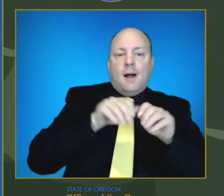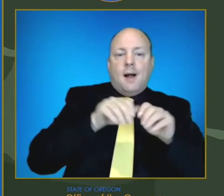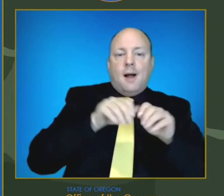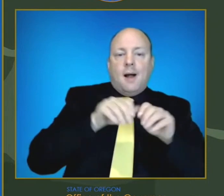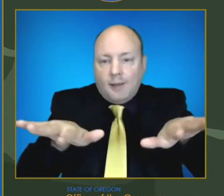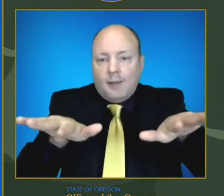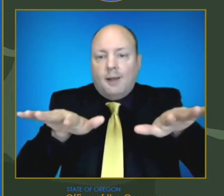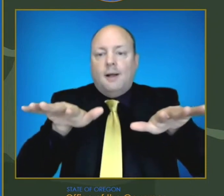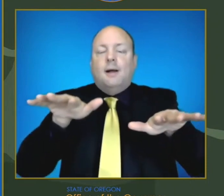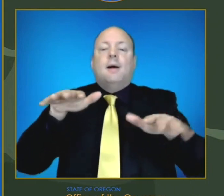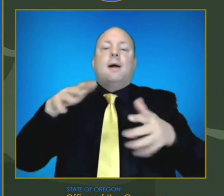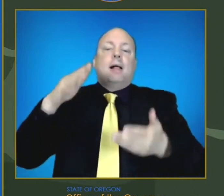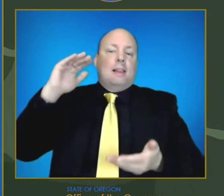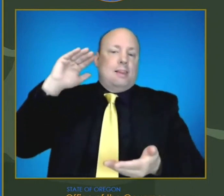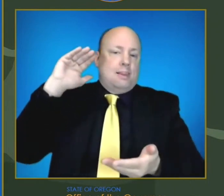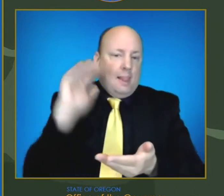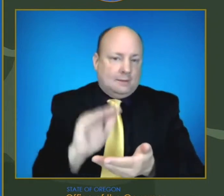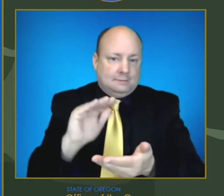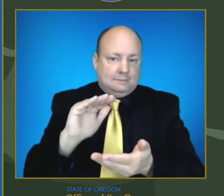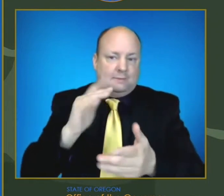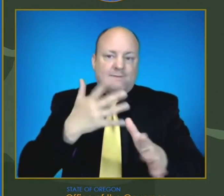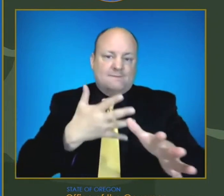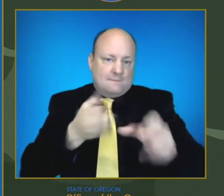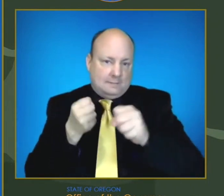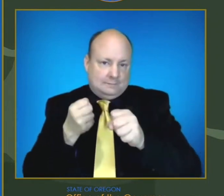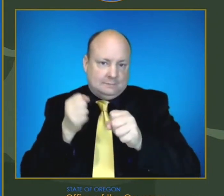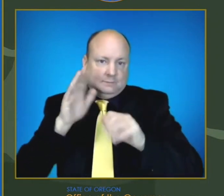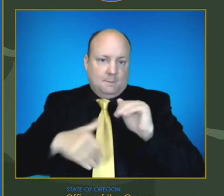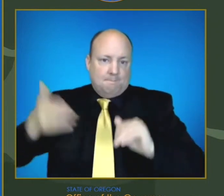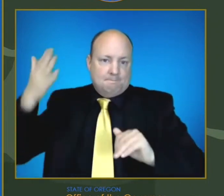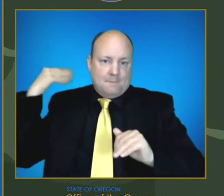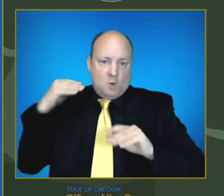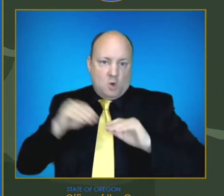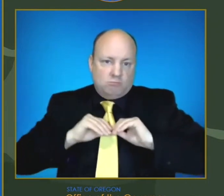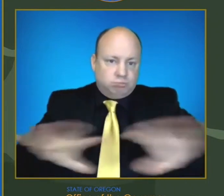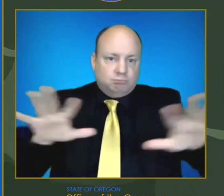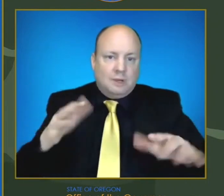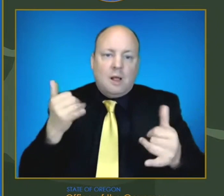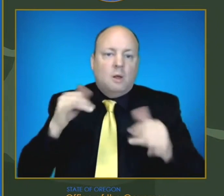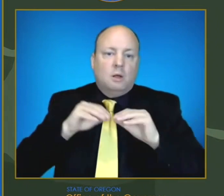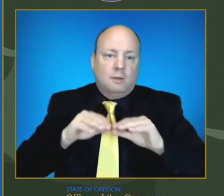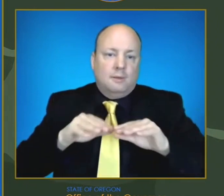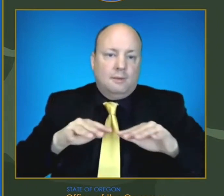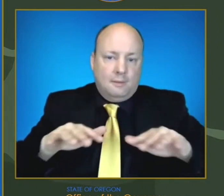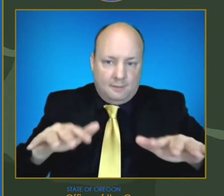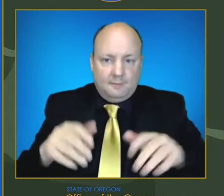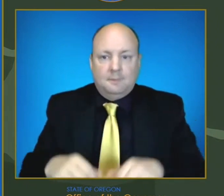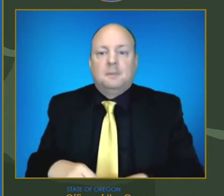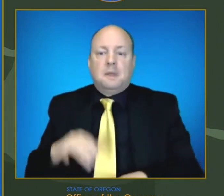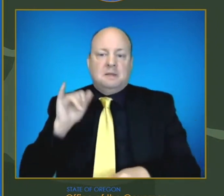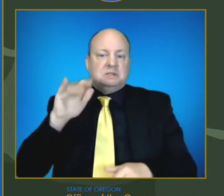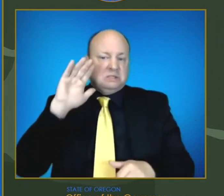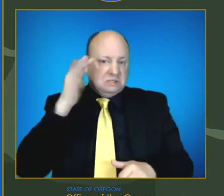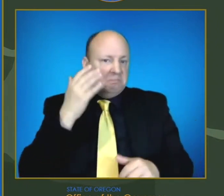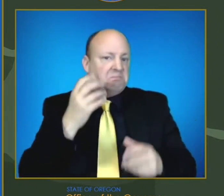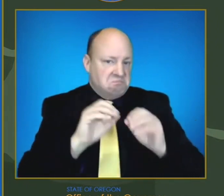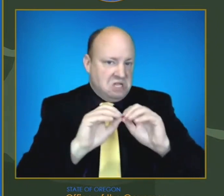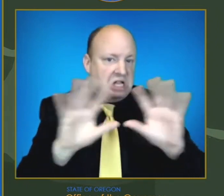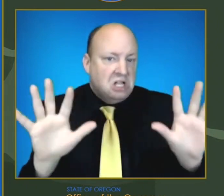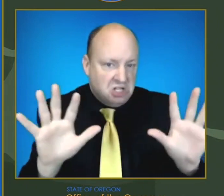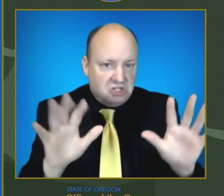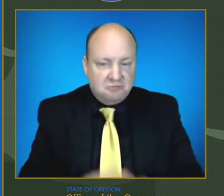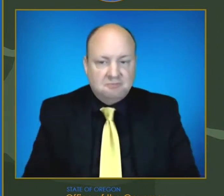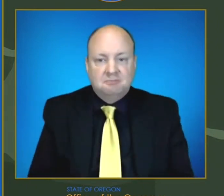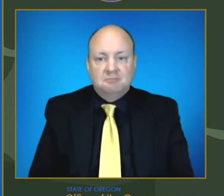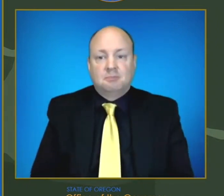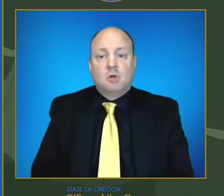rate. The drop in new cases is in line with that forecast, and this turning point is likely due to multiple factors. Extreme